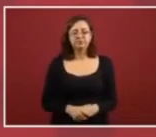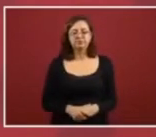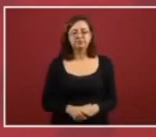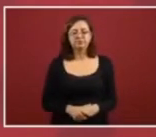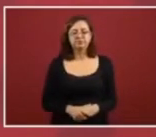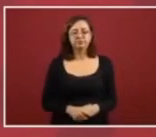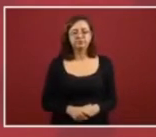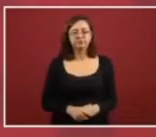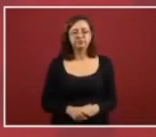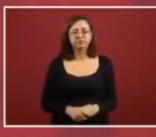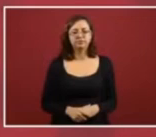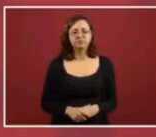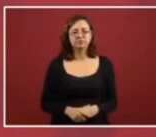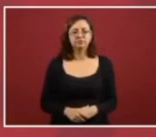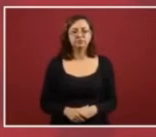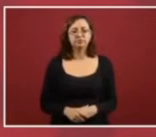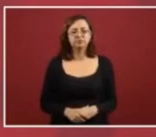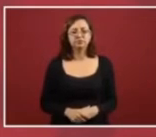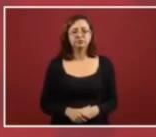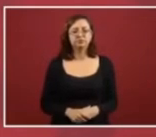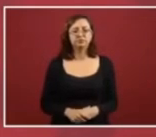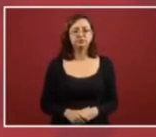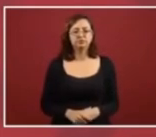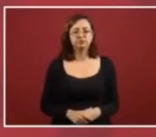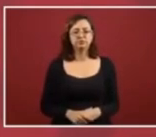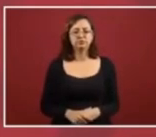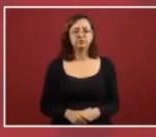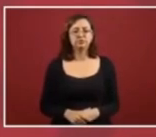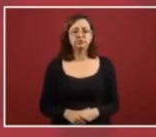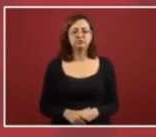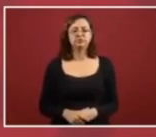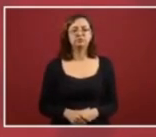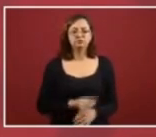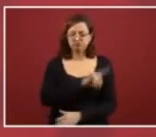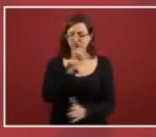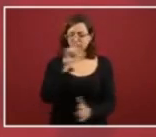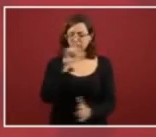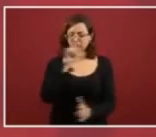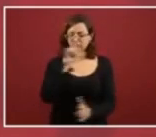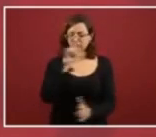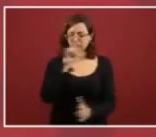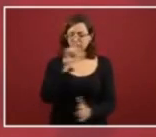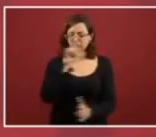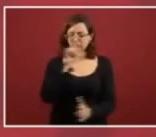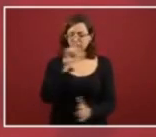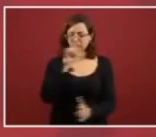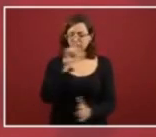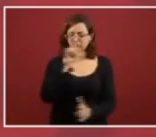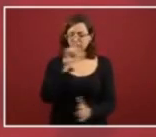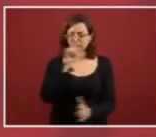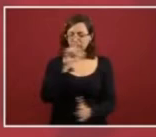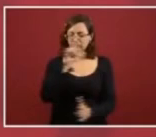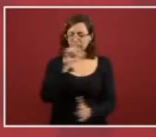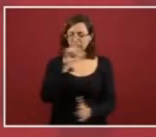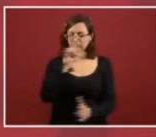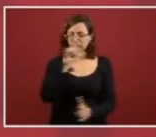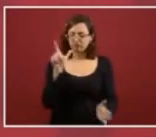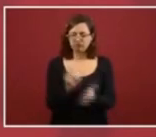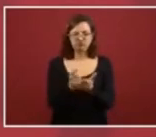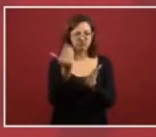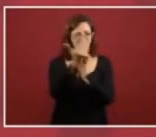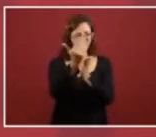Para ya tener el marco legal. So that we can have the whole legal